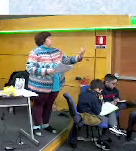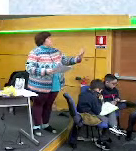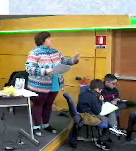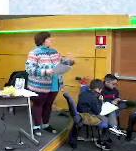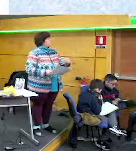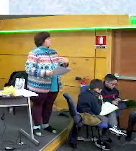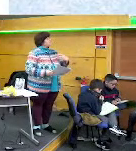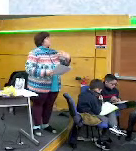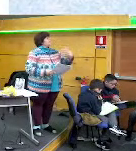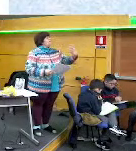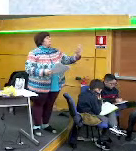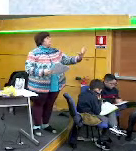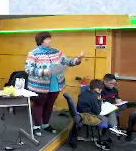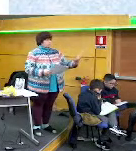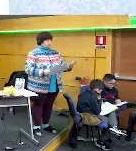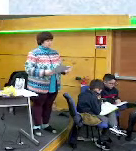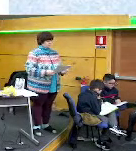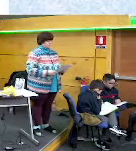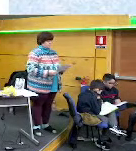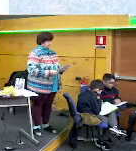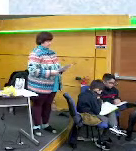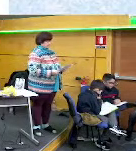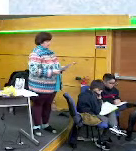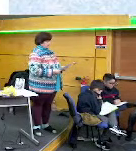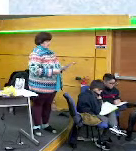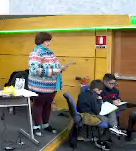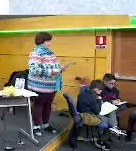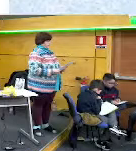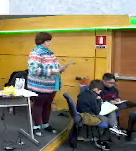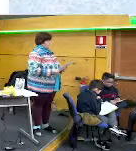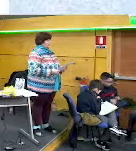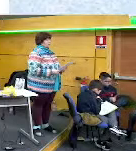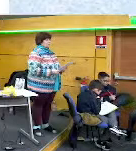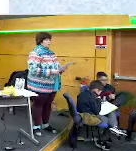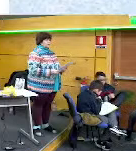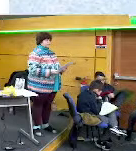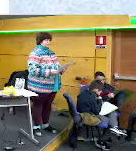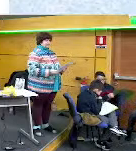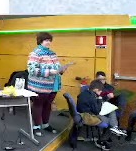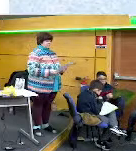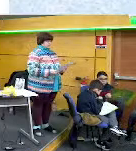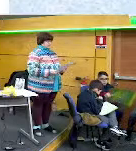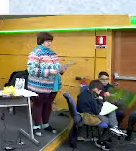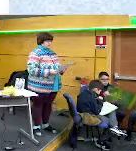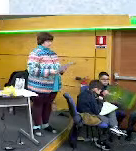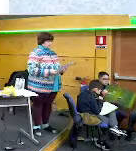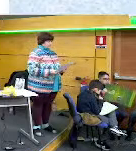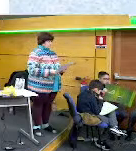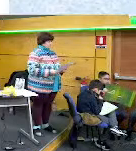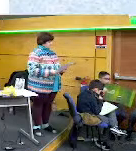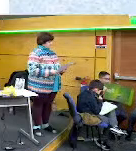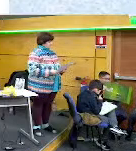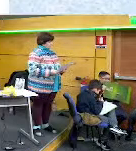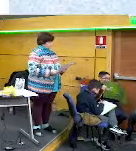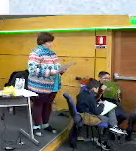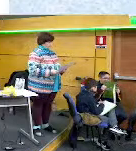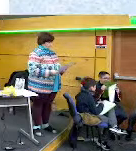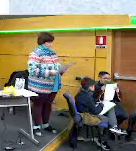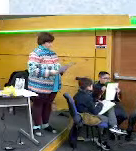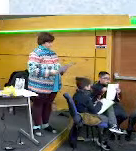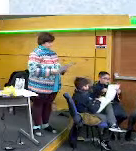Be sure and be able to tell to your audience by what you're saying what the poem is